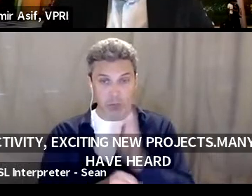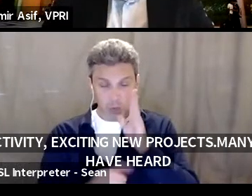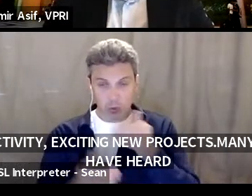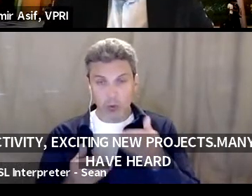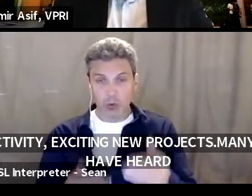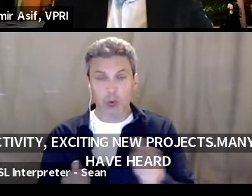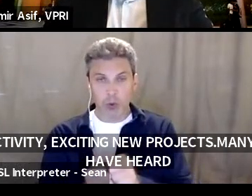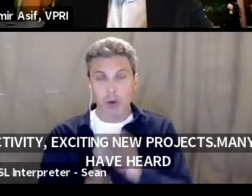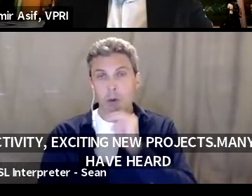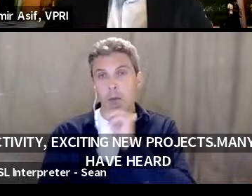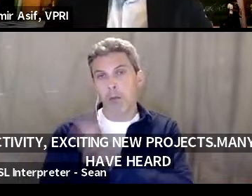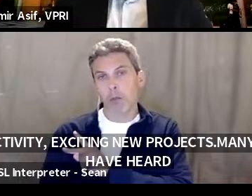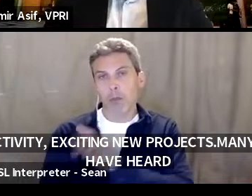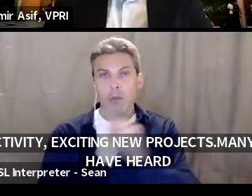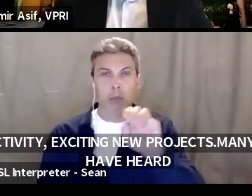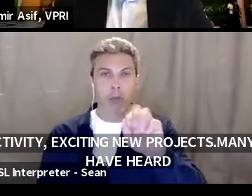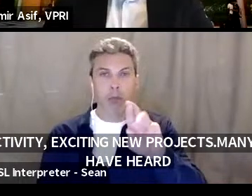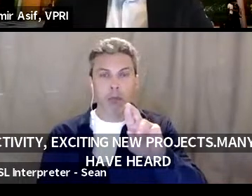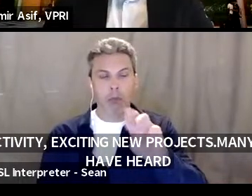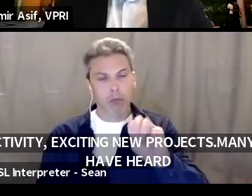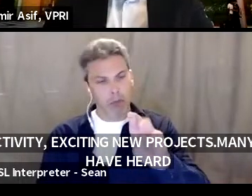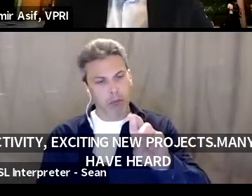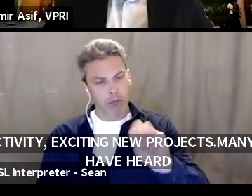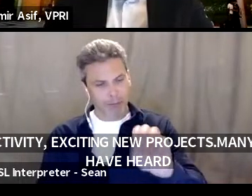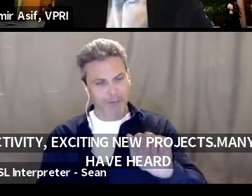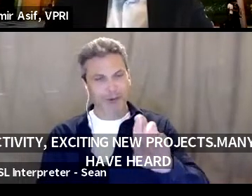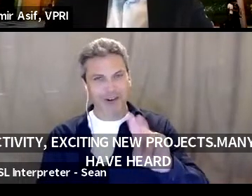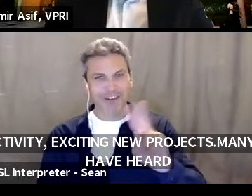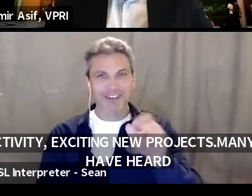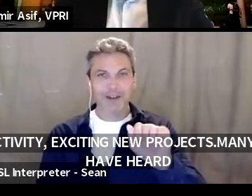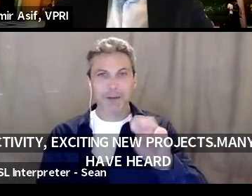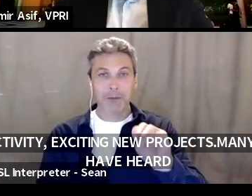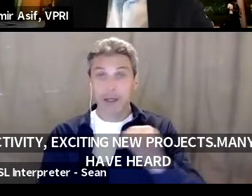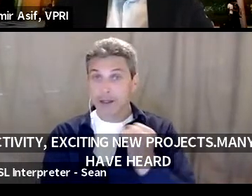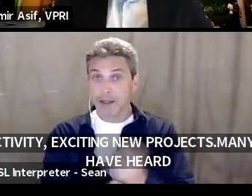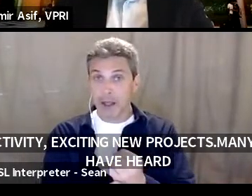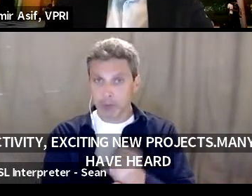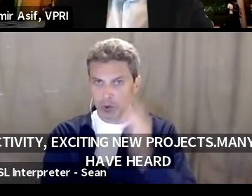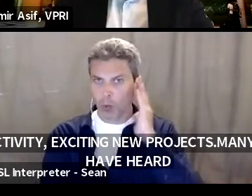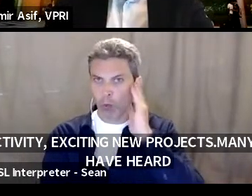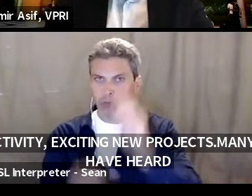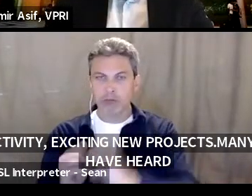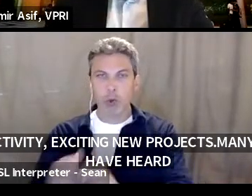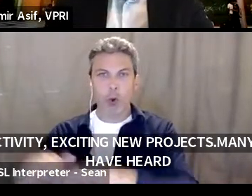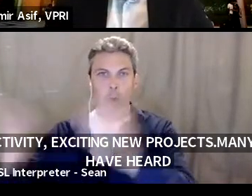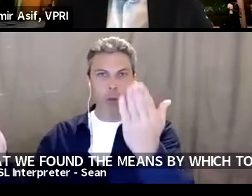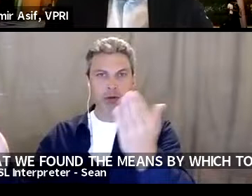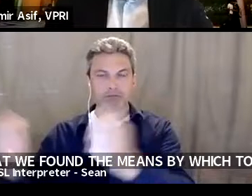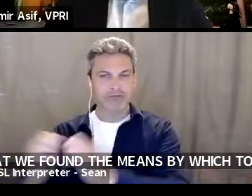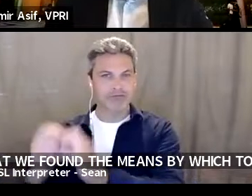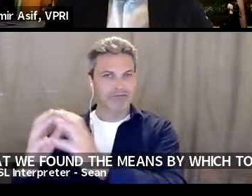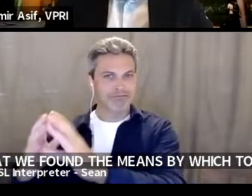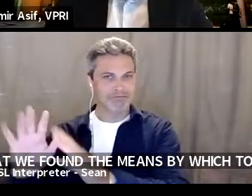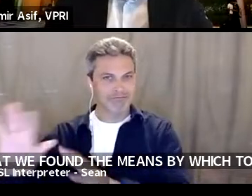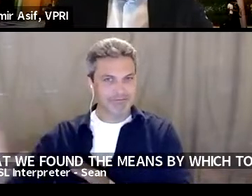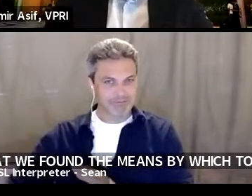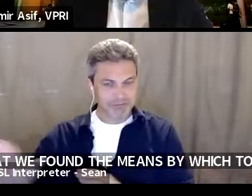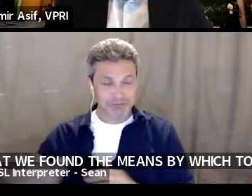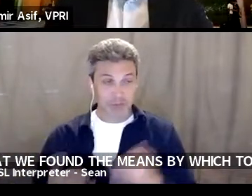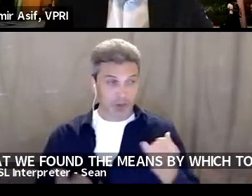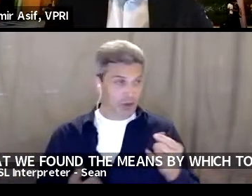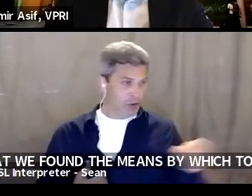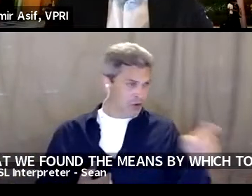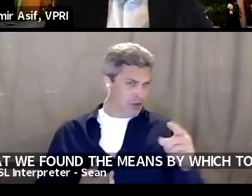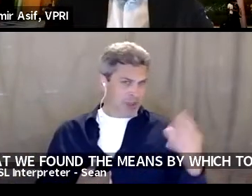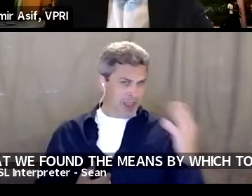campus. In the short term, obviously, you know, some might be asking, you know, how can the university manage all